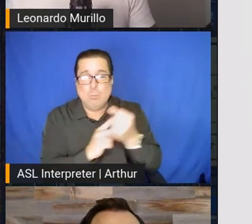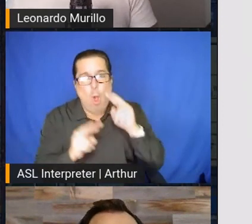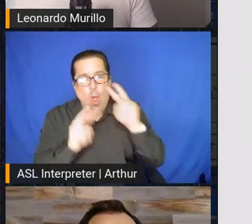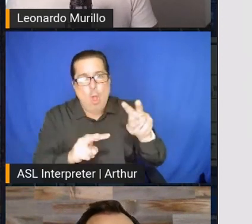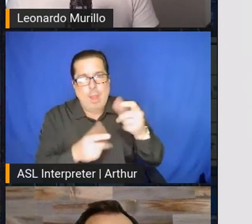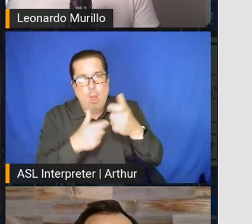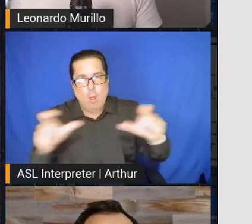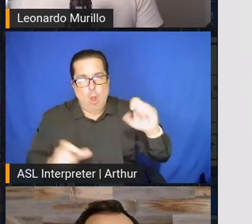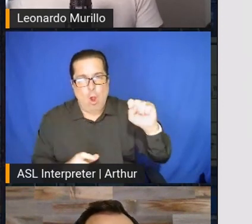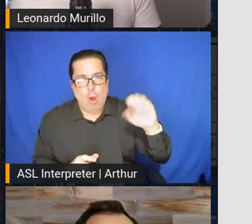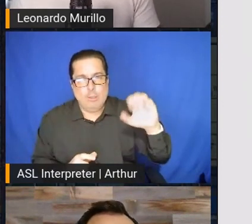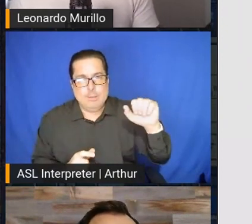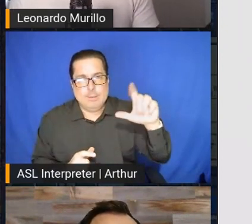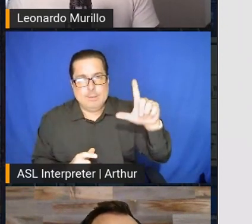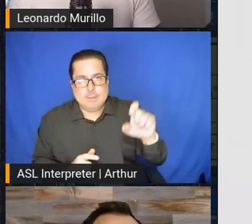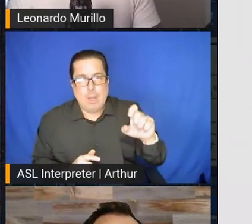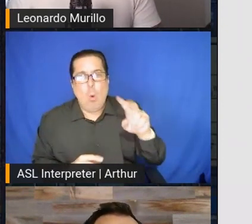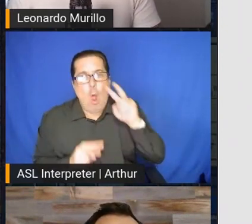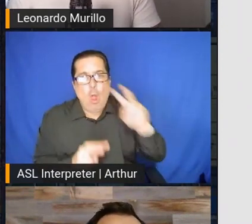we're looking at this